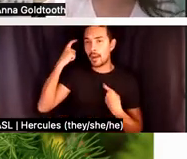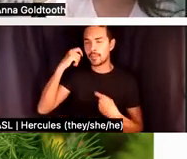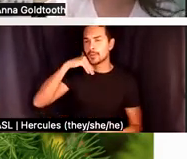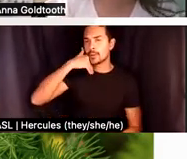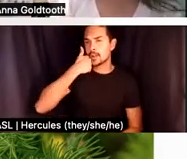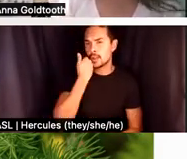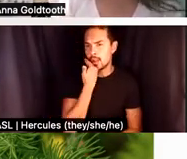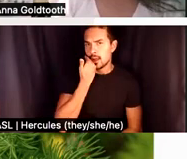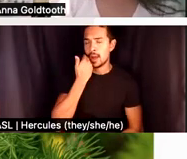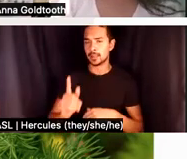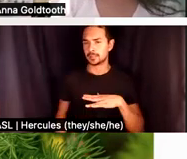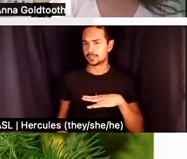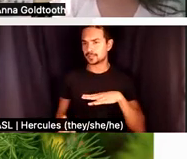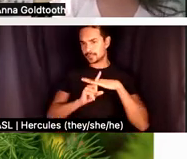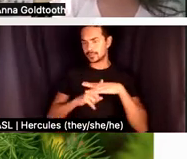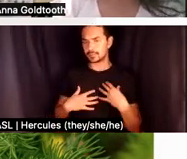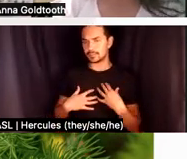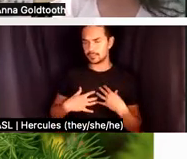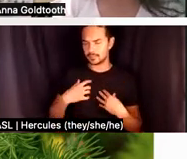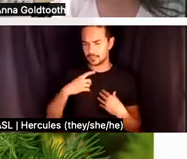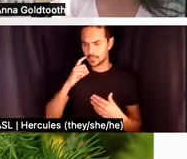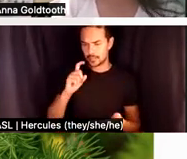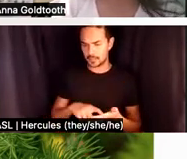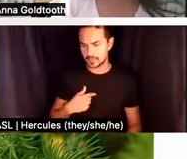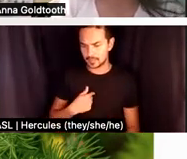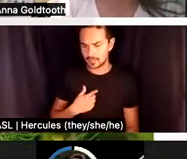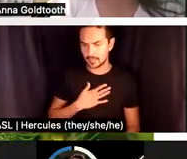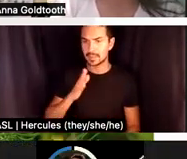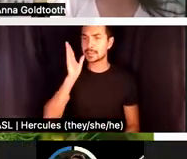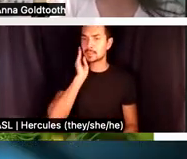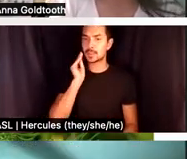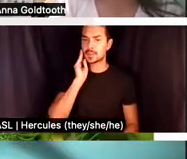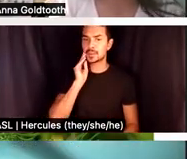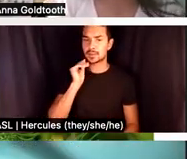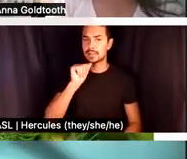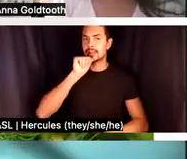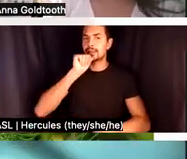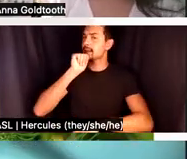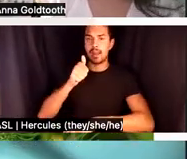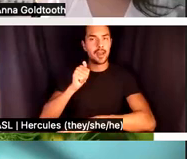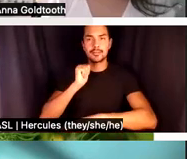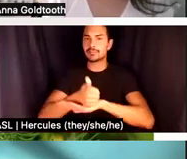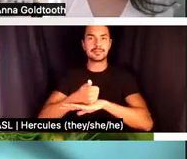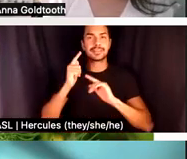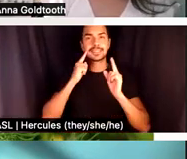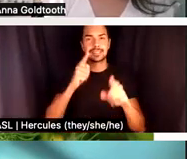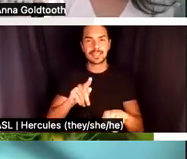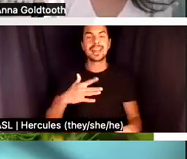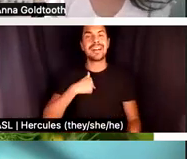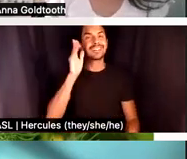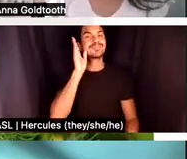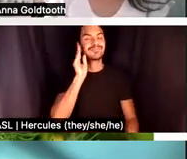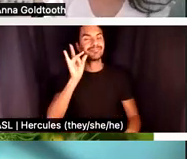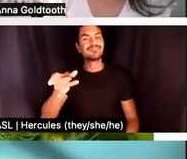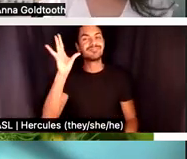come up because they've realized that a lot of their experiences have not been based on consent. And so for me,